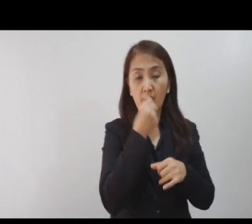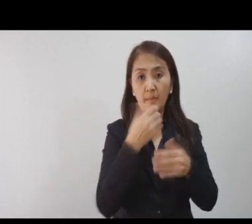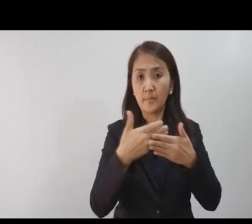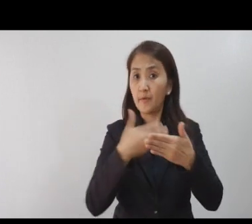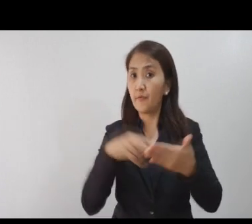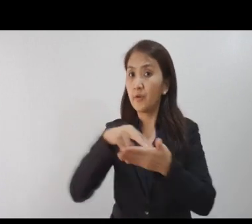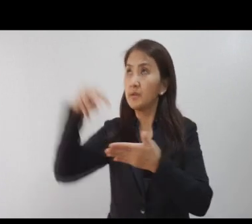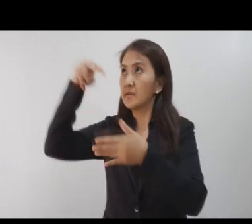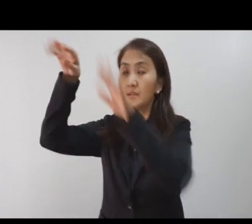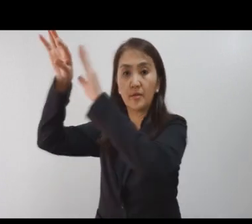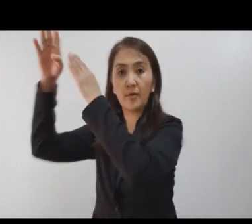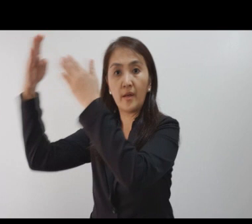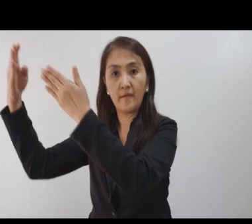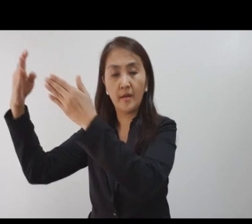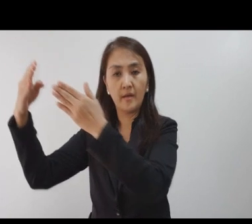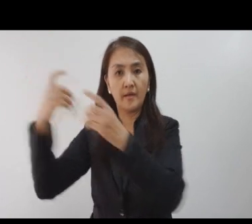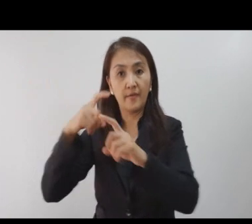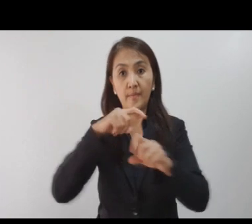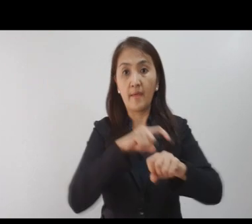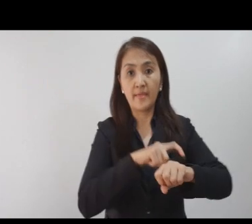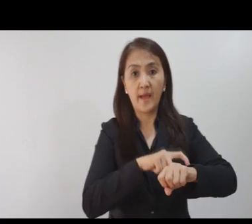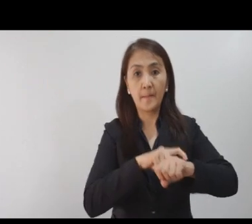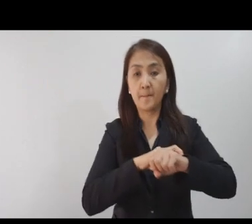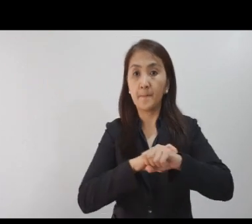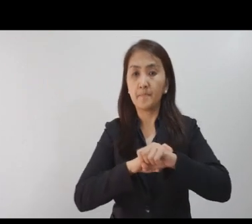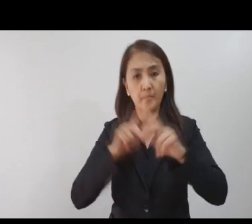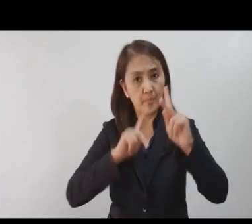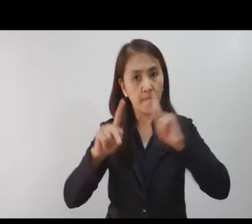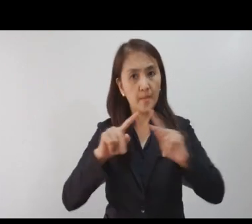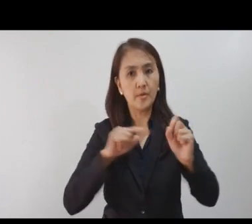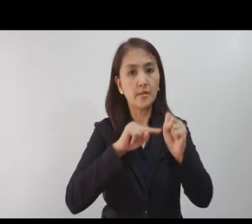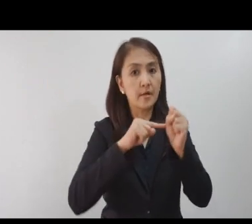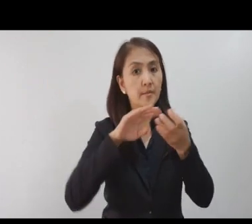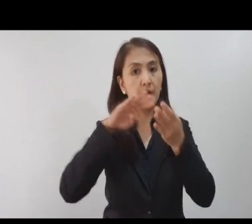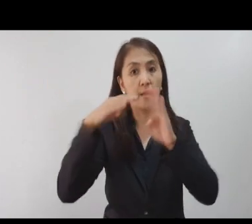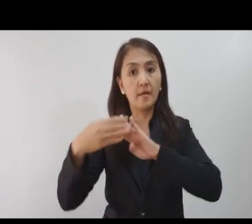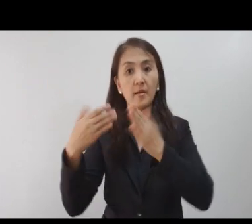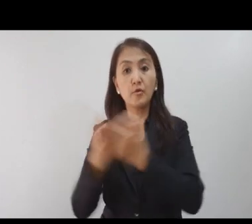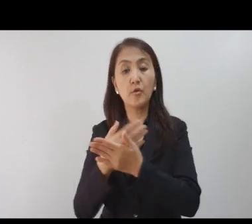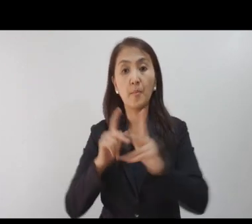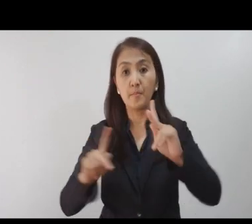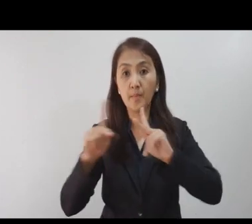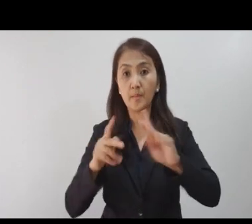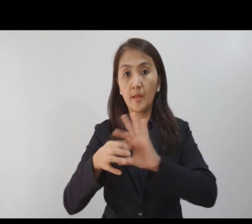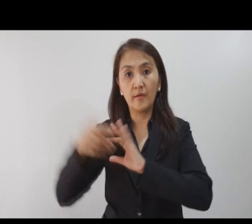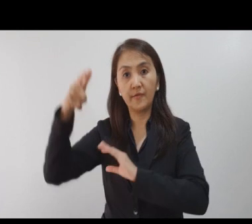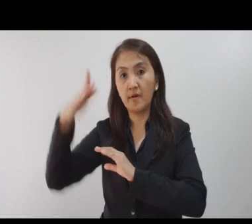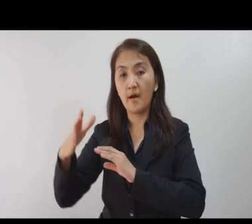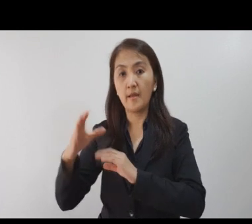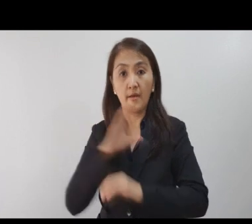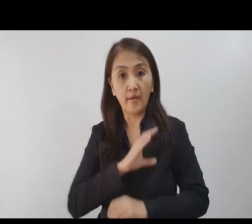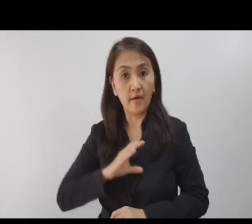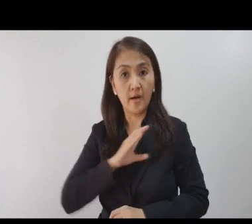Supper and before he ascended into heaven. From that moment on, mankind started becoming the new people